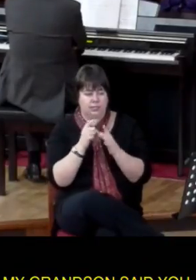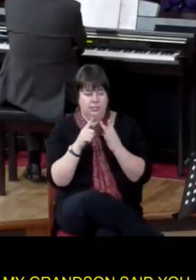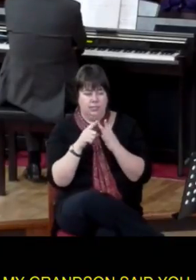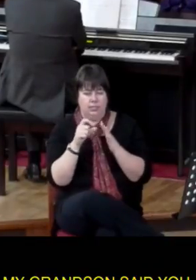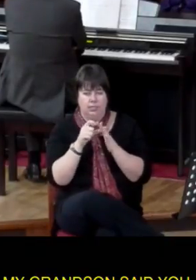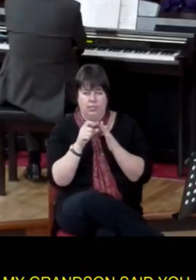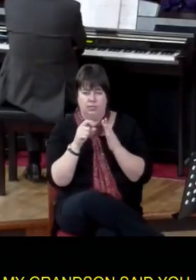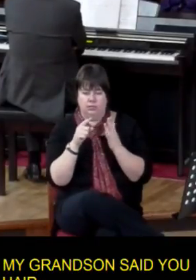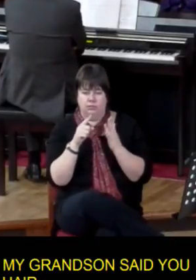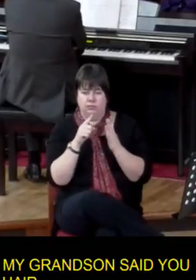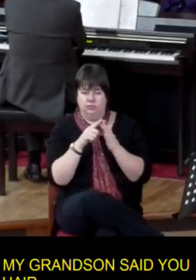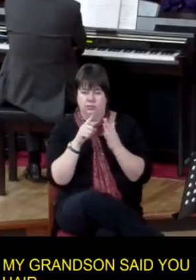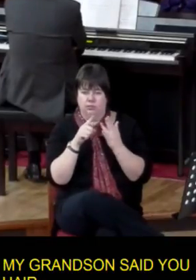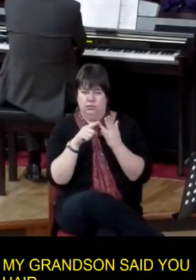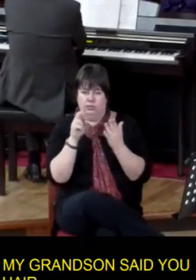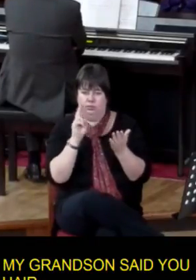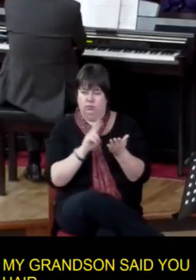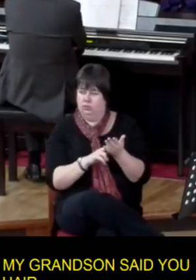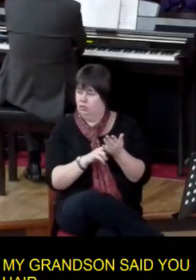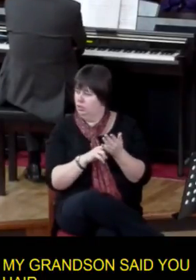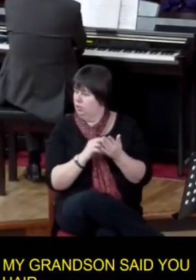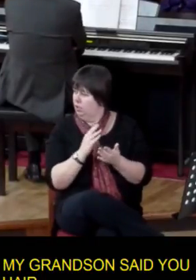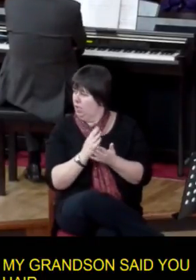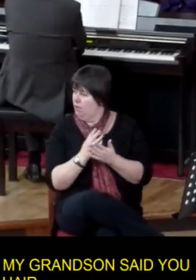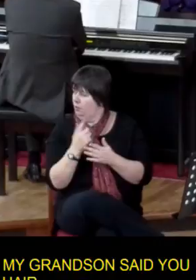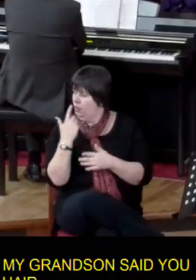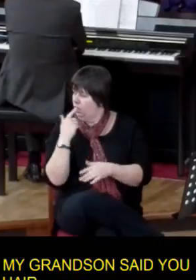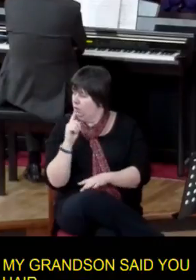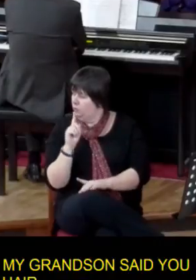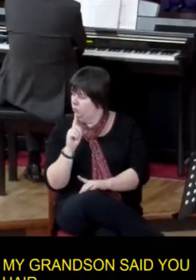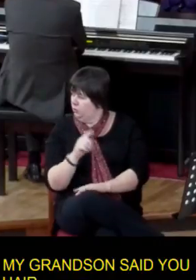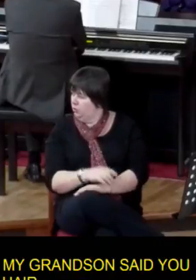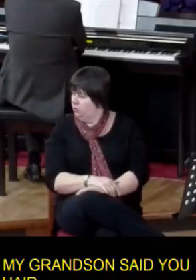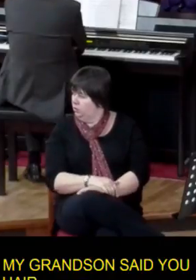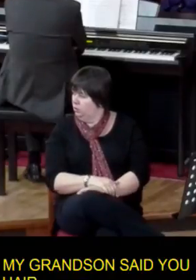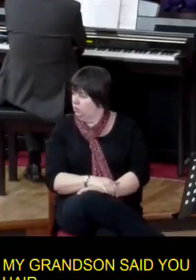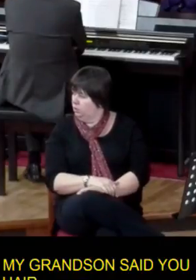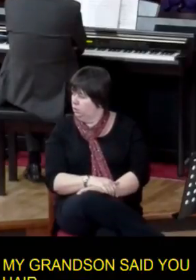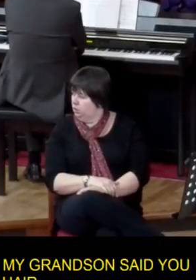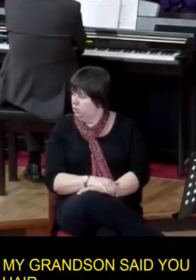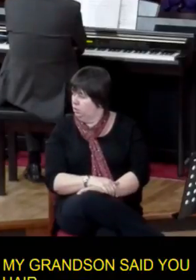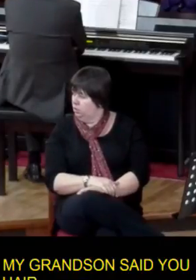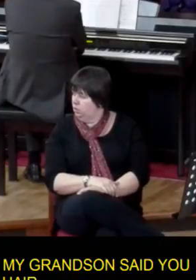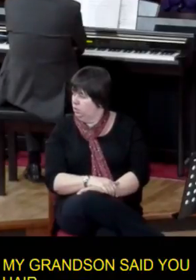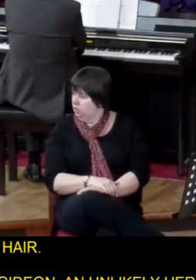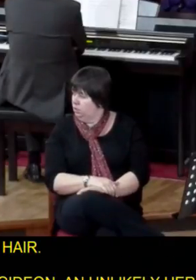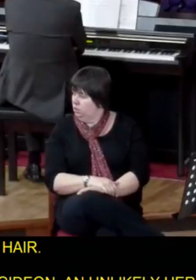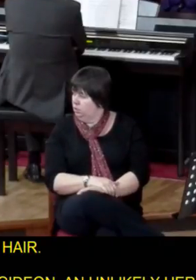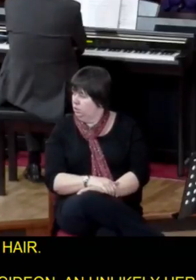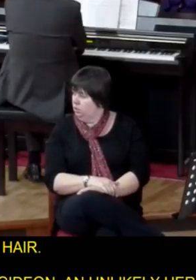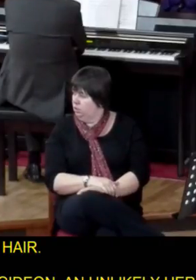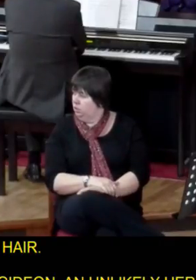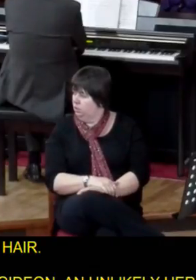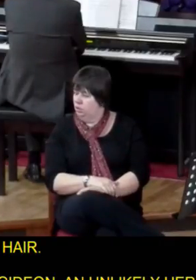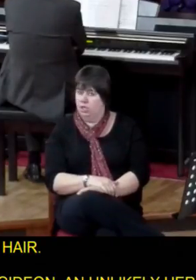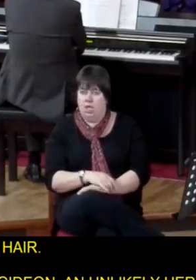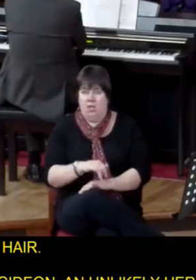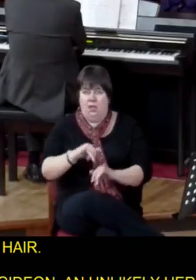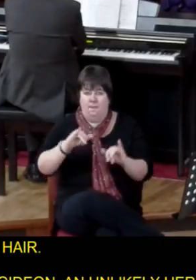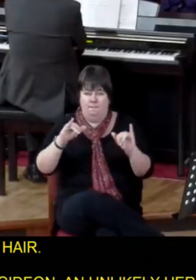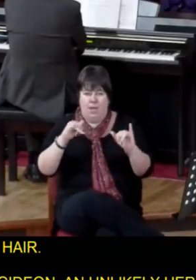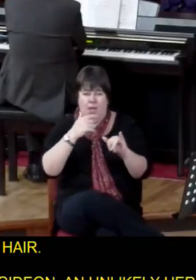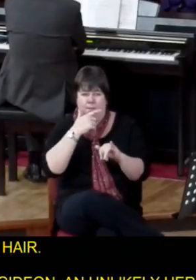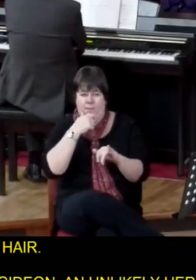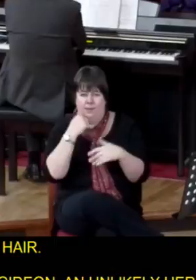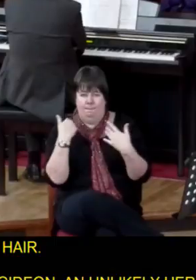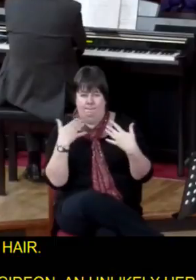the story you were thinking about today, Adam? The bad guys were having a battle. The bad guys